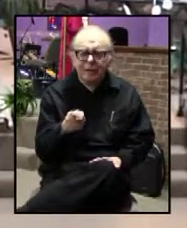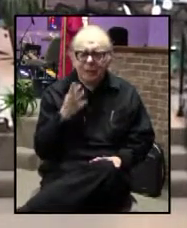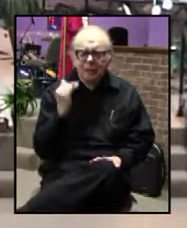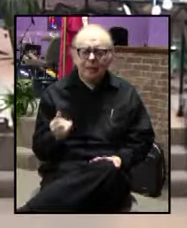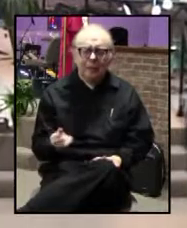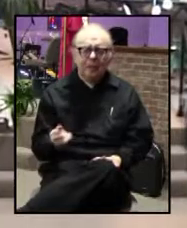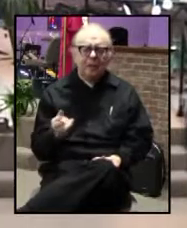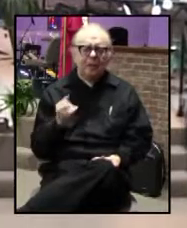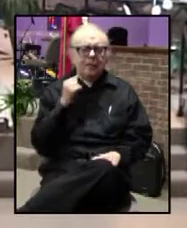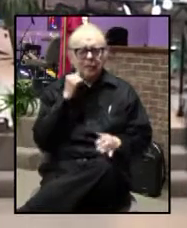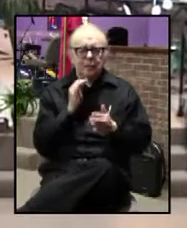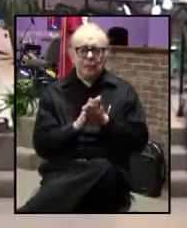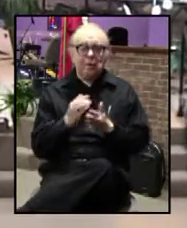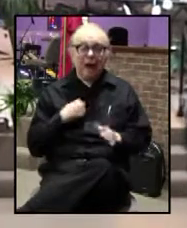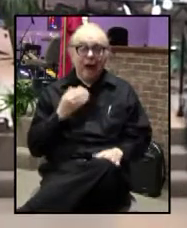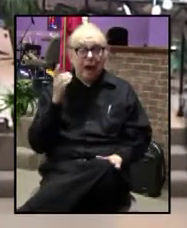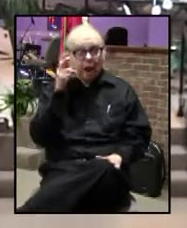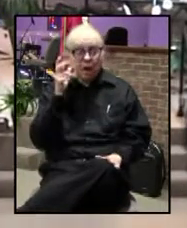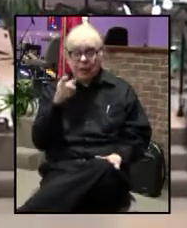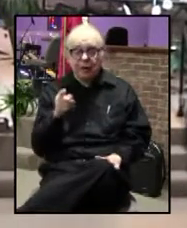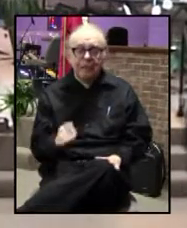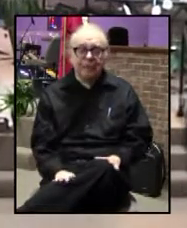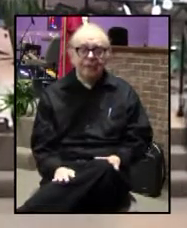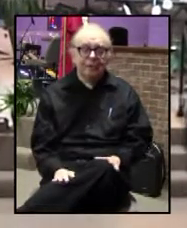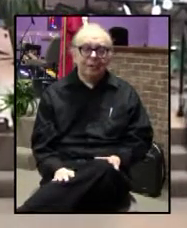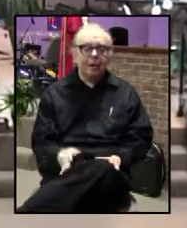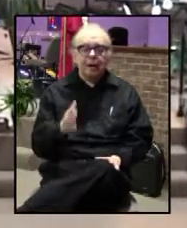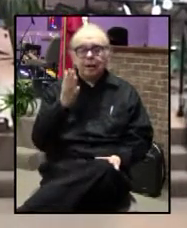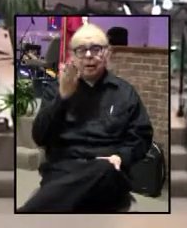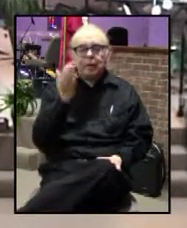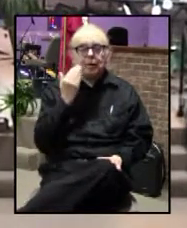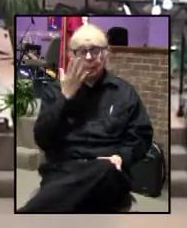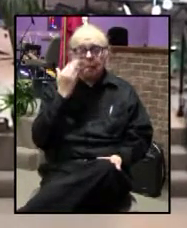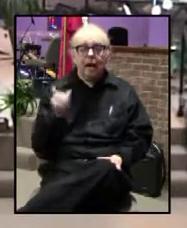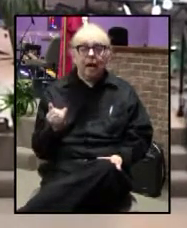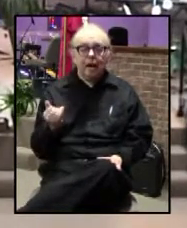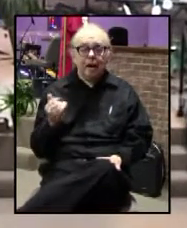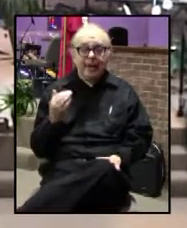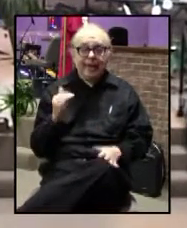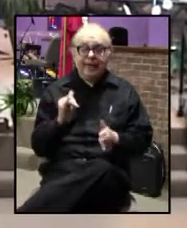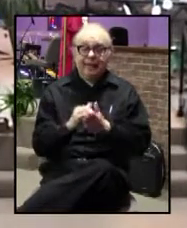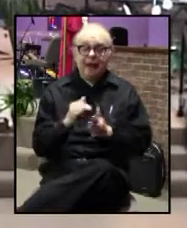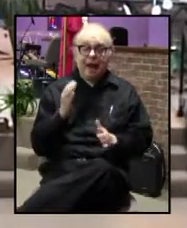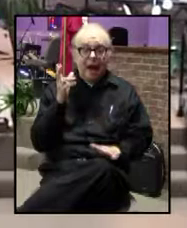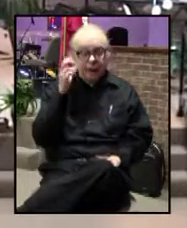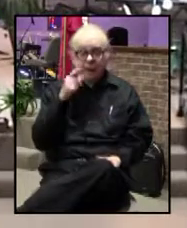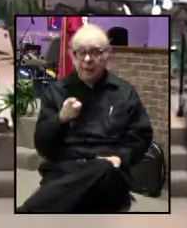Because she knows I heard her. And you want to know why she knows that I heard her?